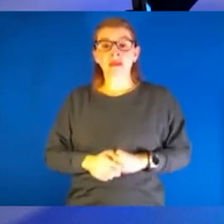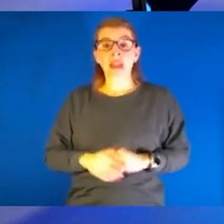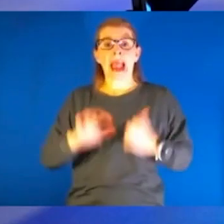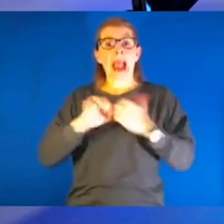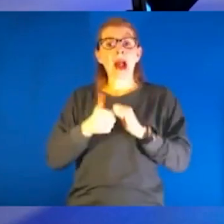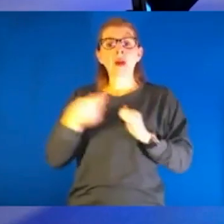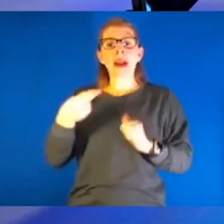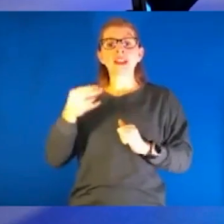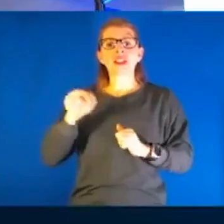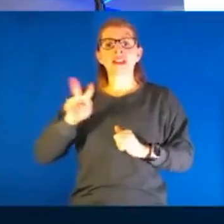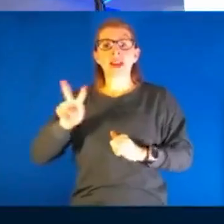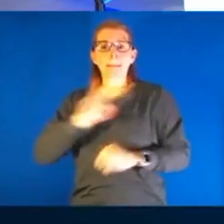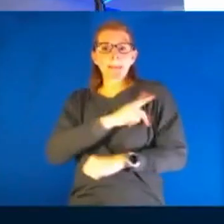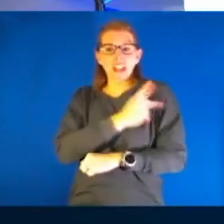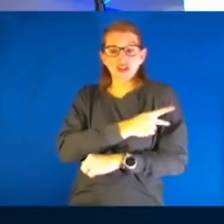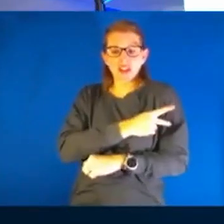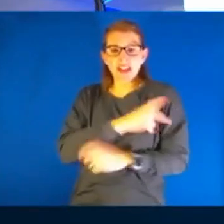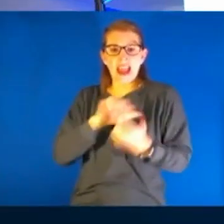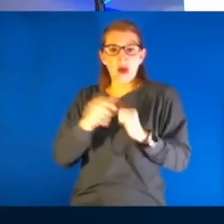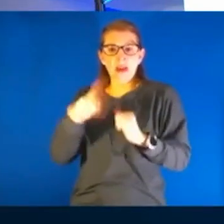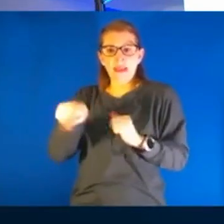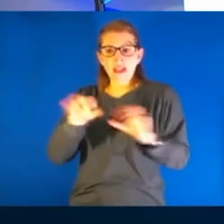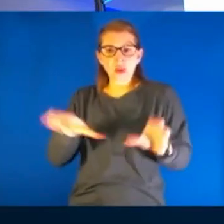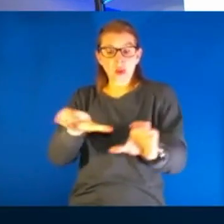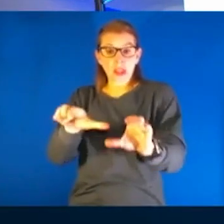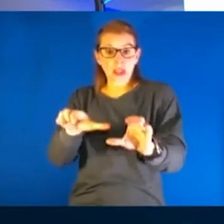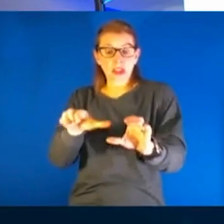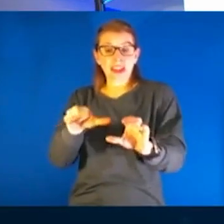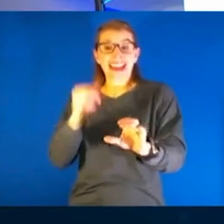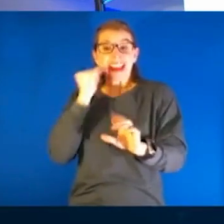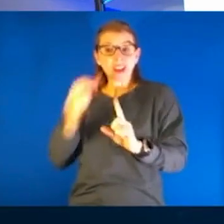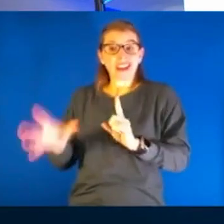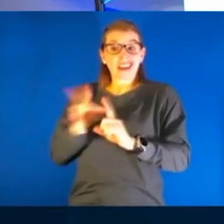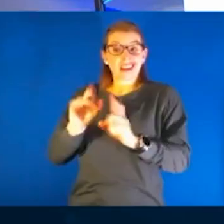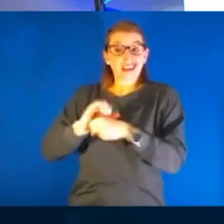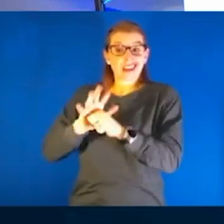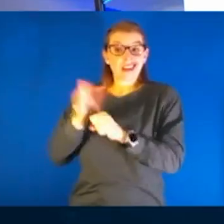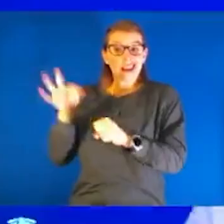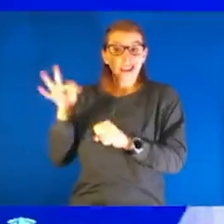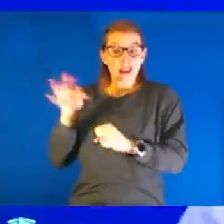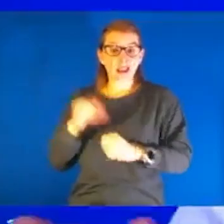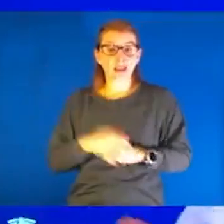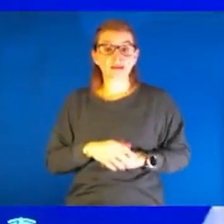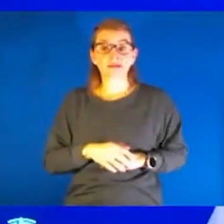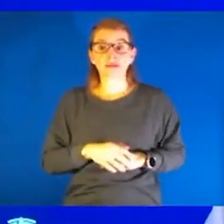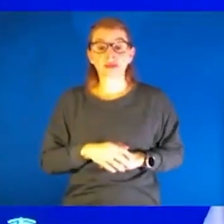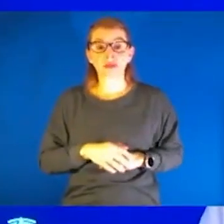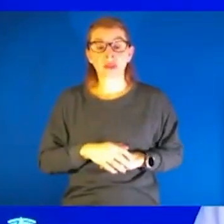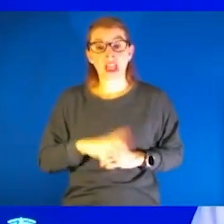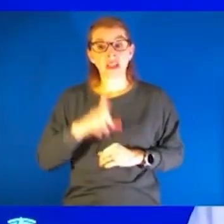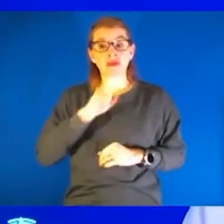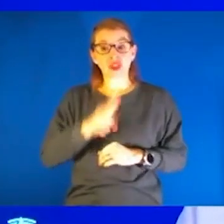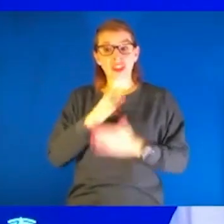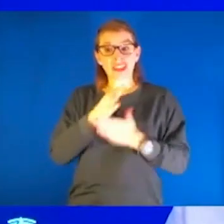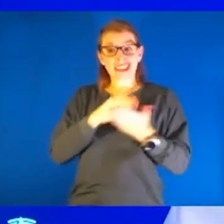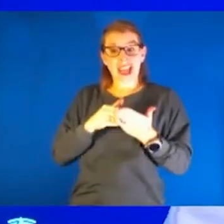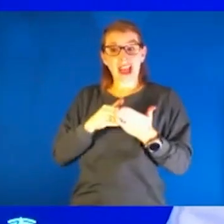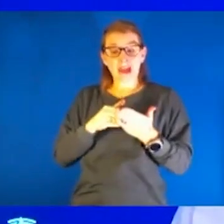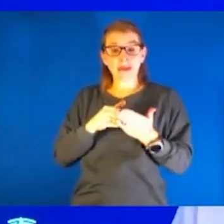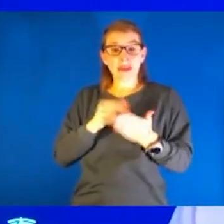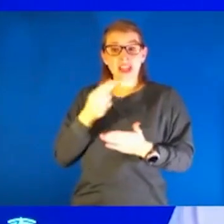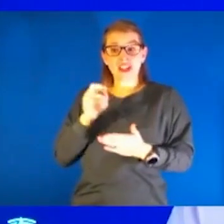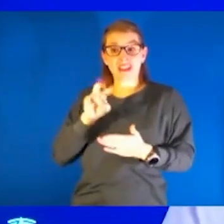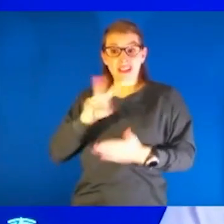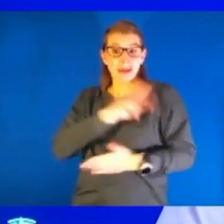get COVID-19? Because I'm sure there are some COVID-19 or some HIV patients who have contracted that disease. Yeah, I mean, I would just like to echo what my colleagues had said first, because